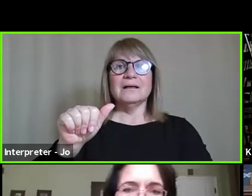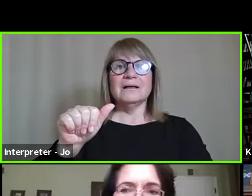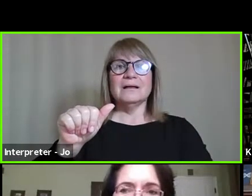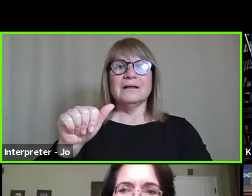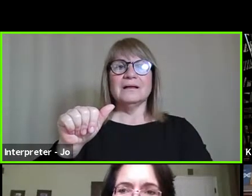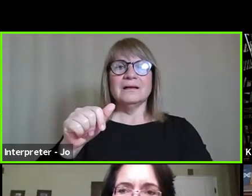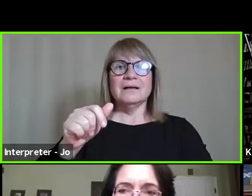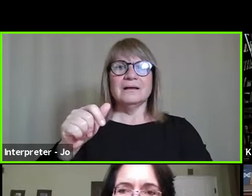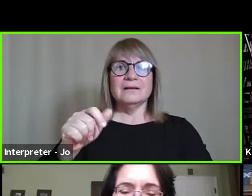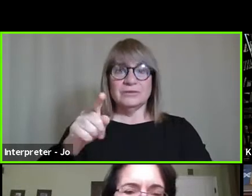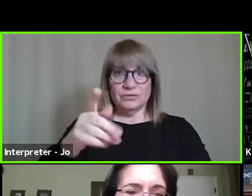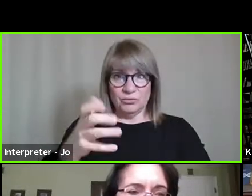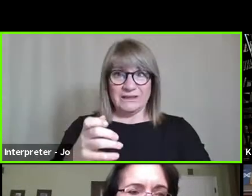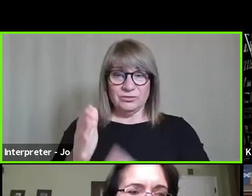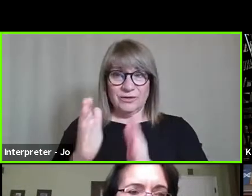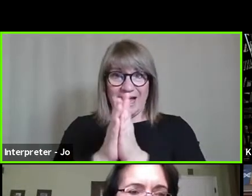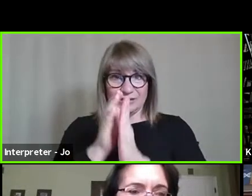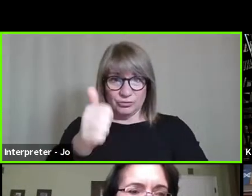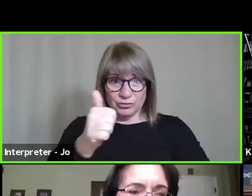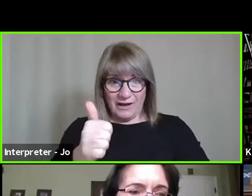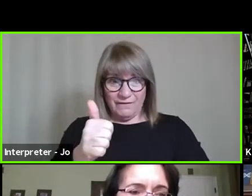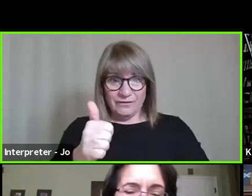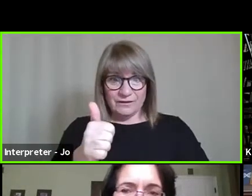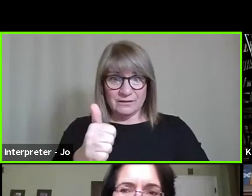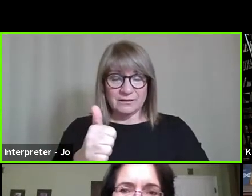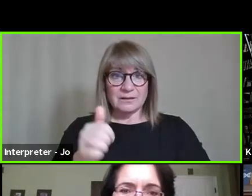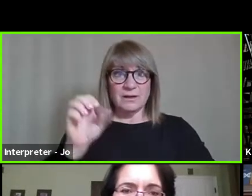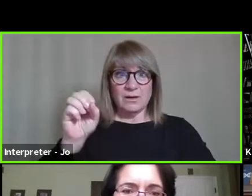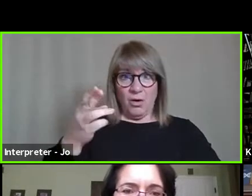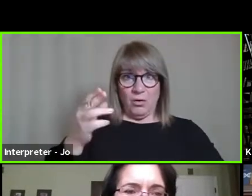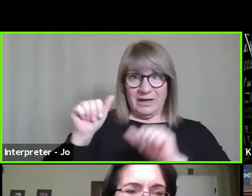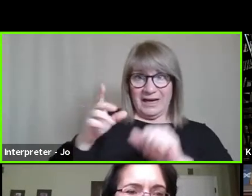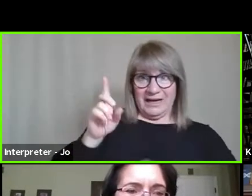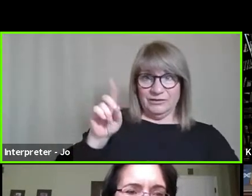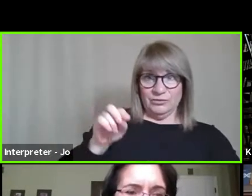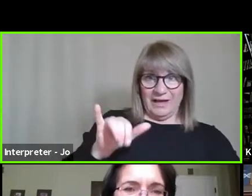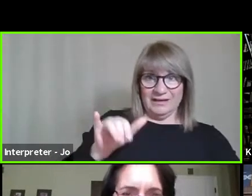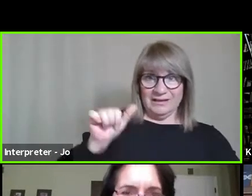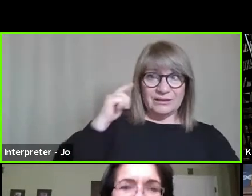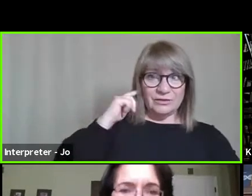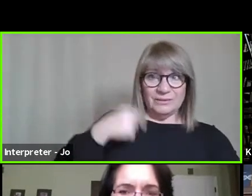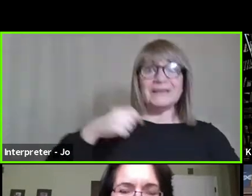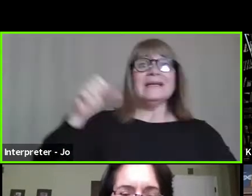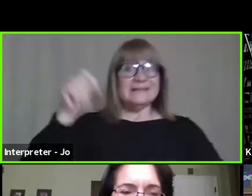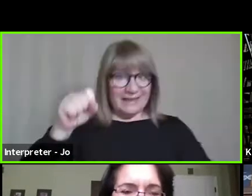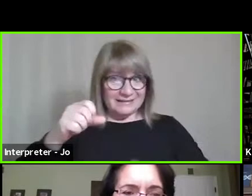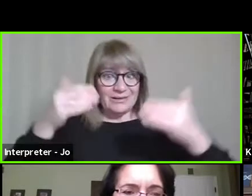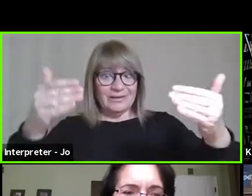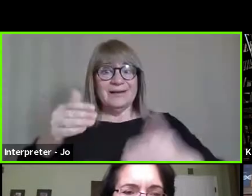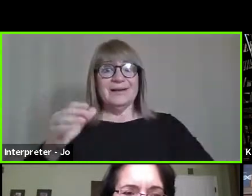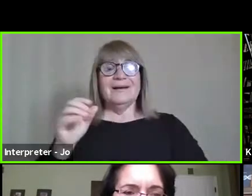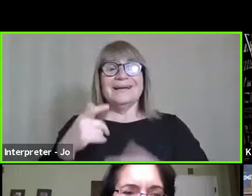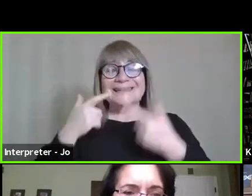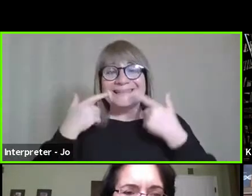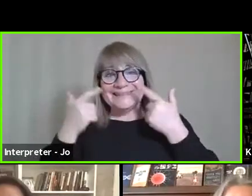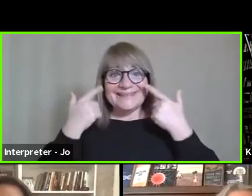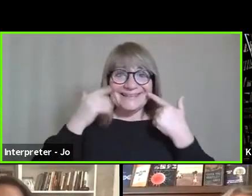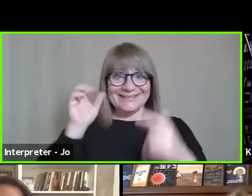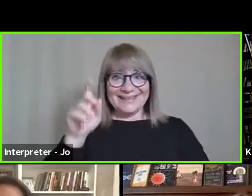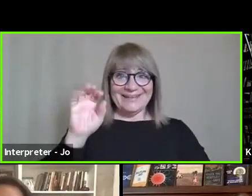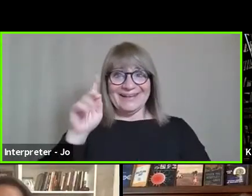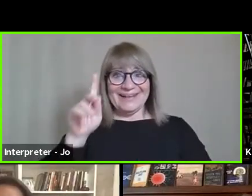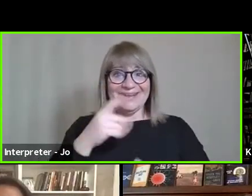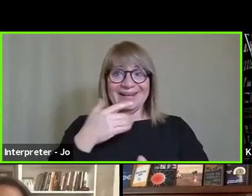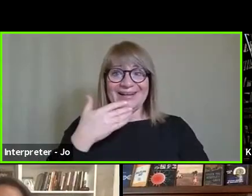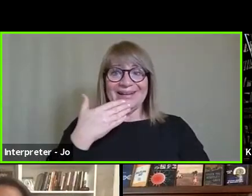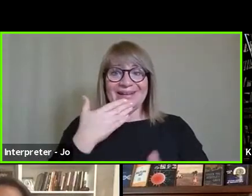to ask it yourself oh can i do that can you hear me okay all right thank